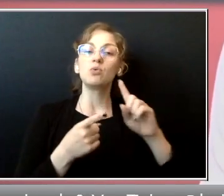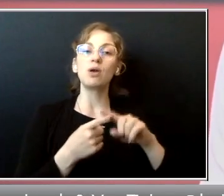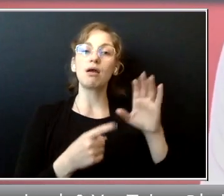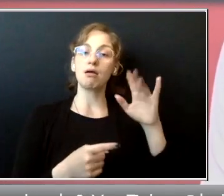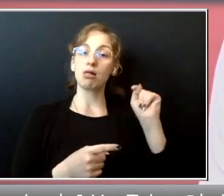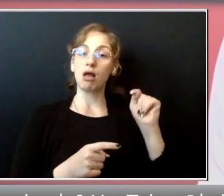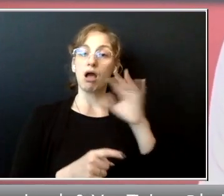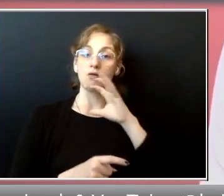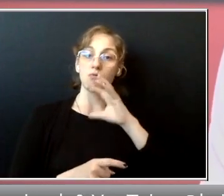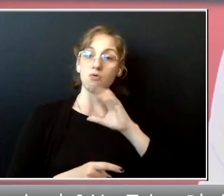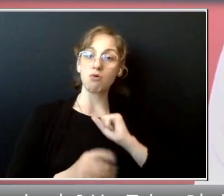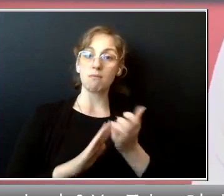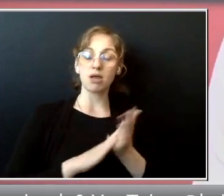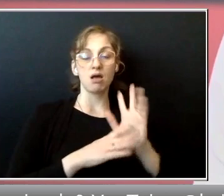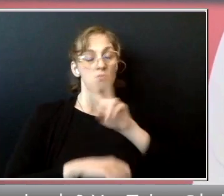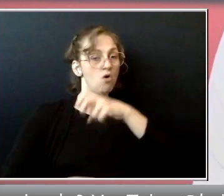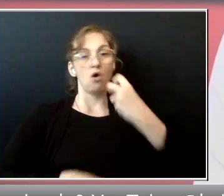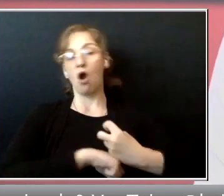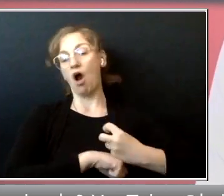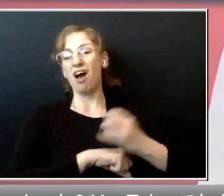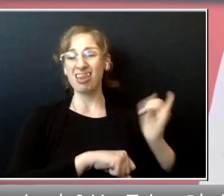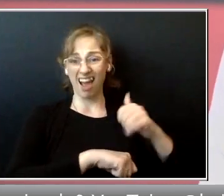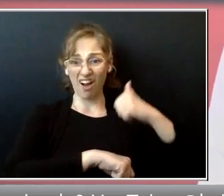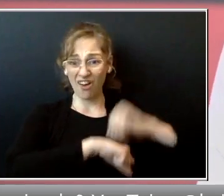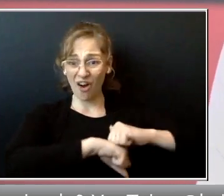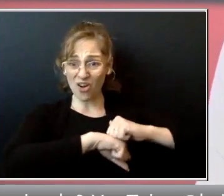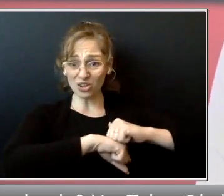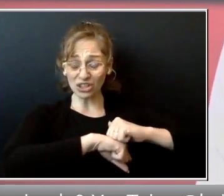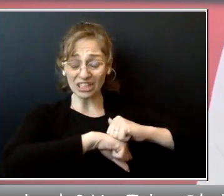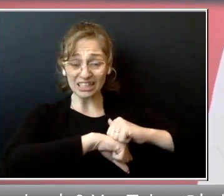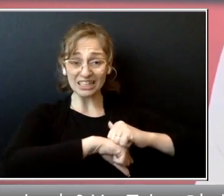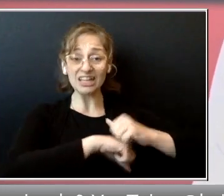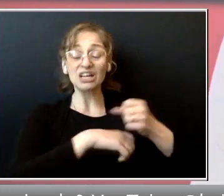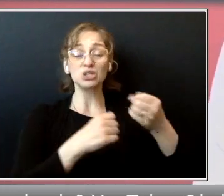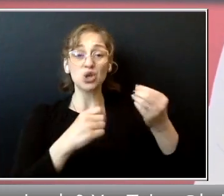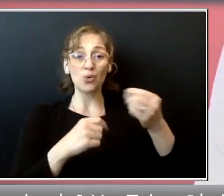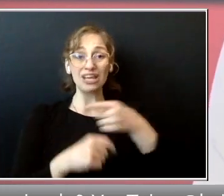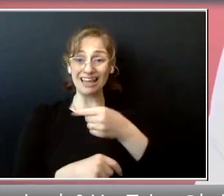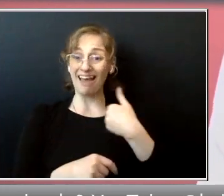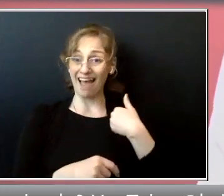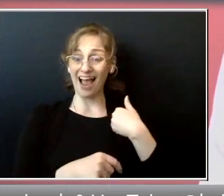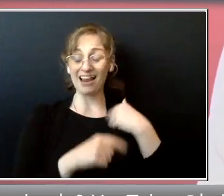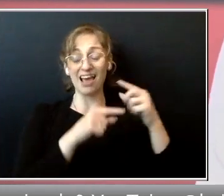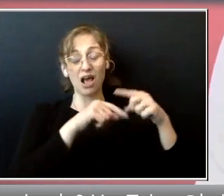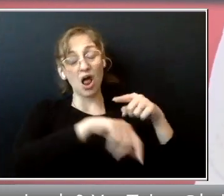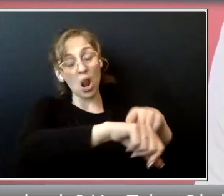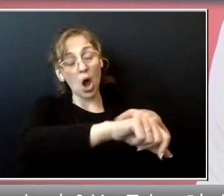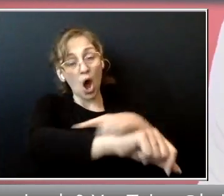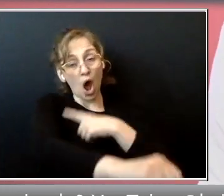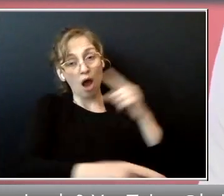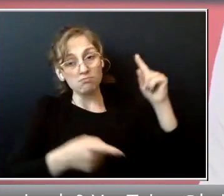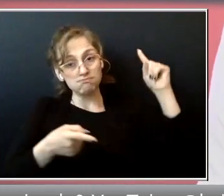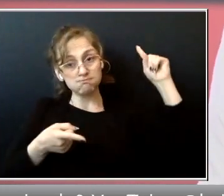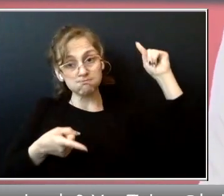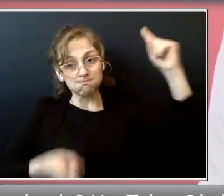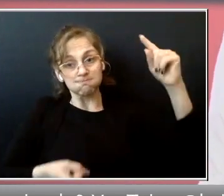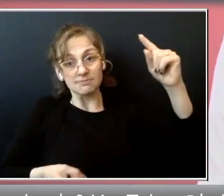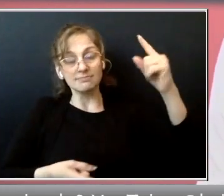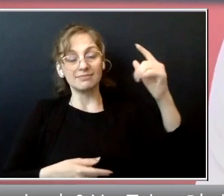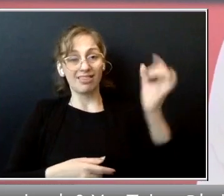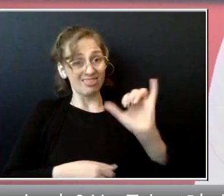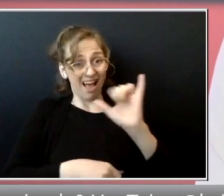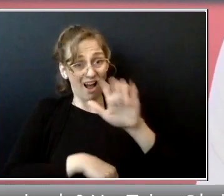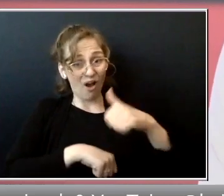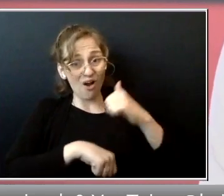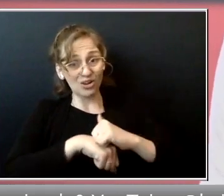case, he had a long segment of concrete that is a challenge to get through. And so the idea is that you want to get through that scar tissue